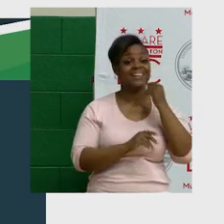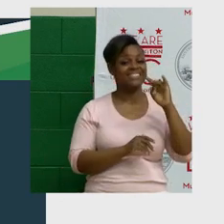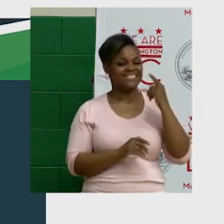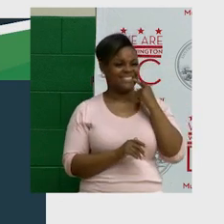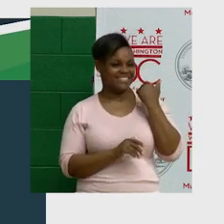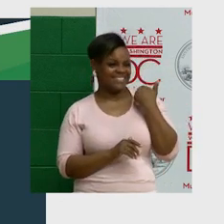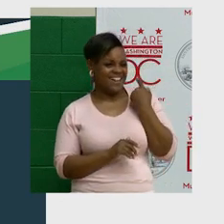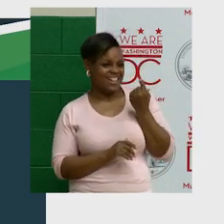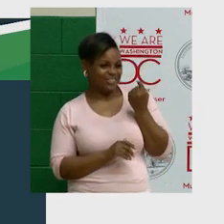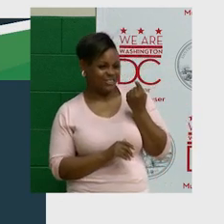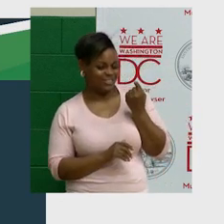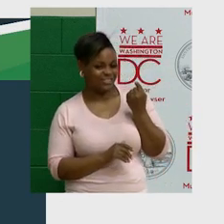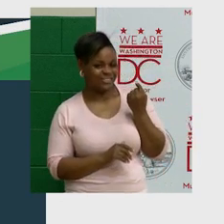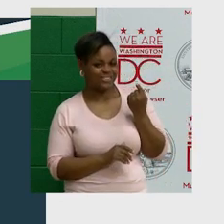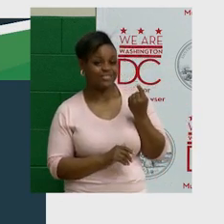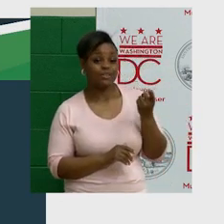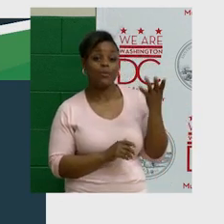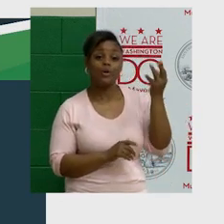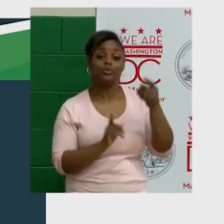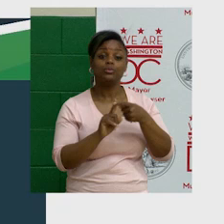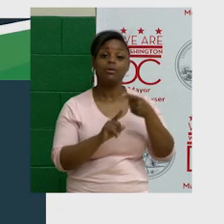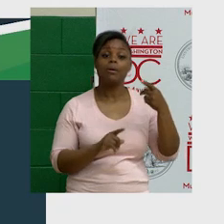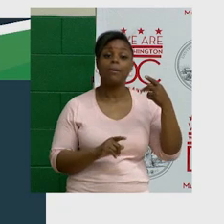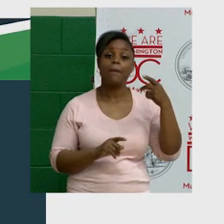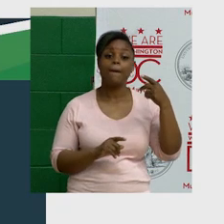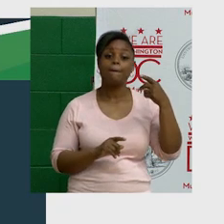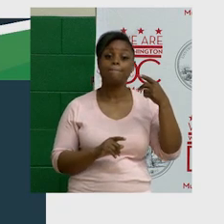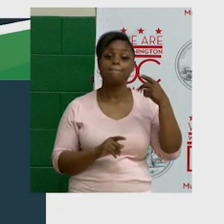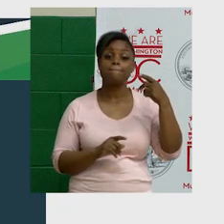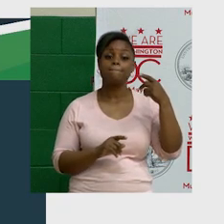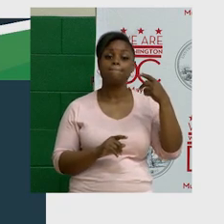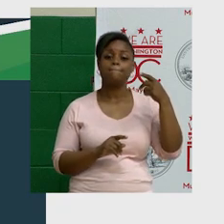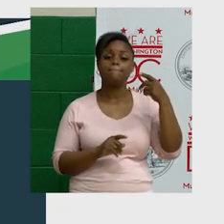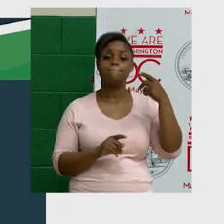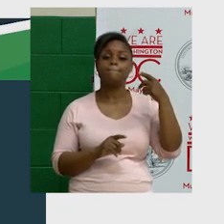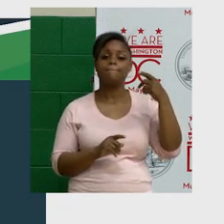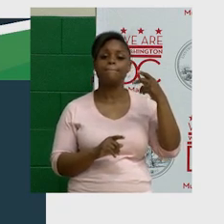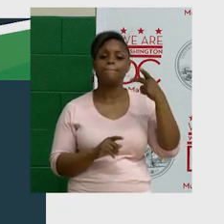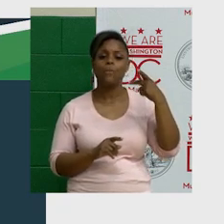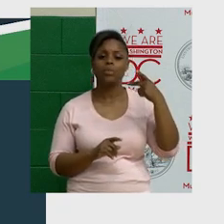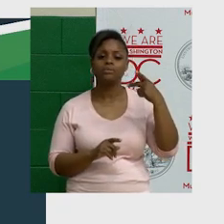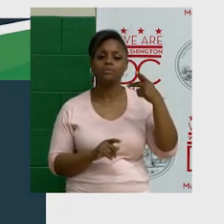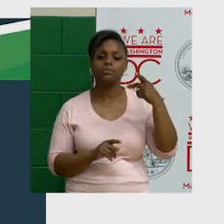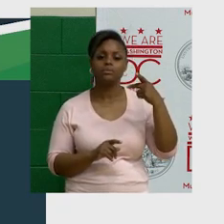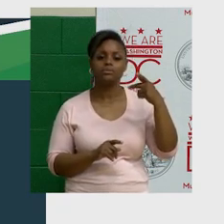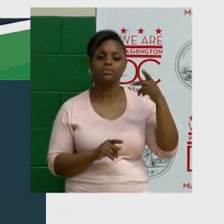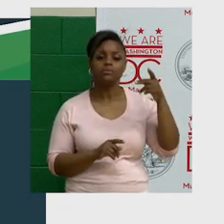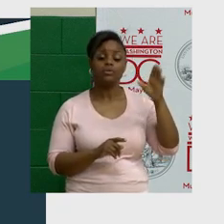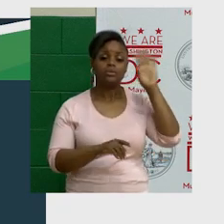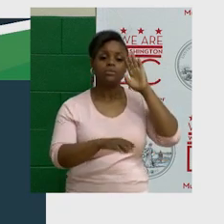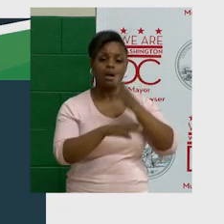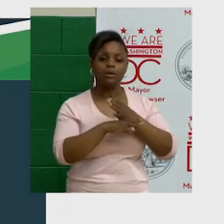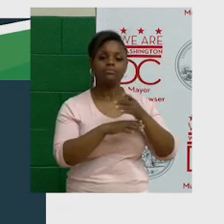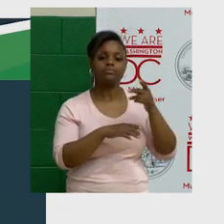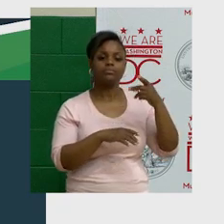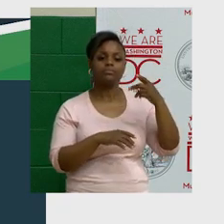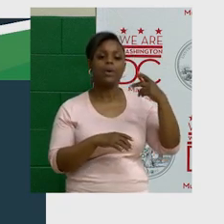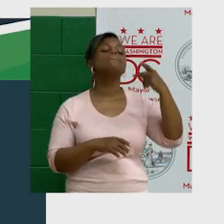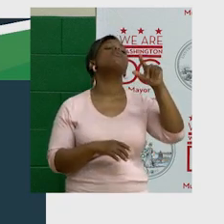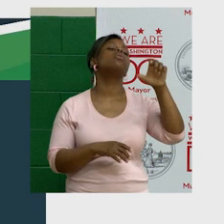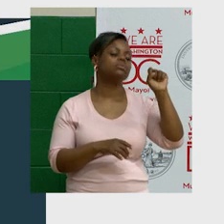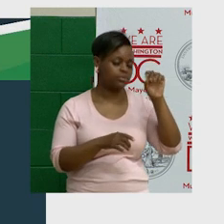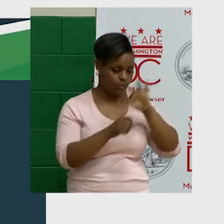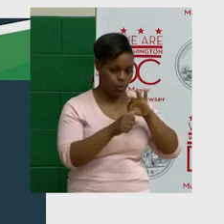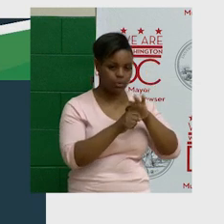18 last year. He was able to go to the polls with me and my mom and go ahead and make his vote there